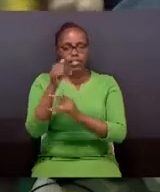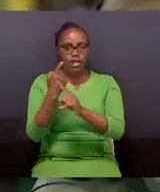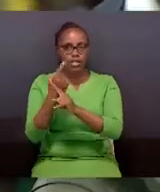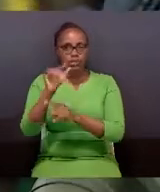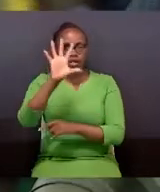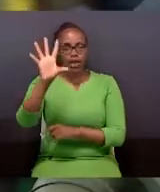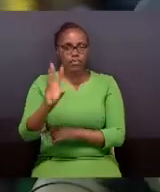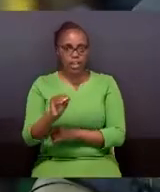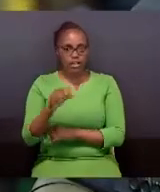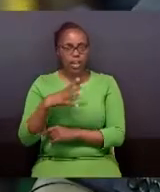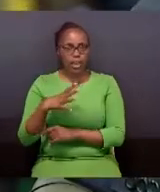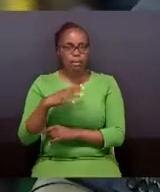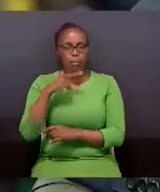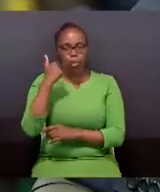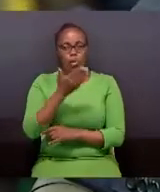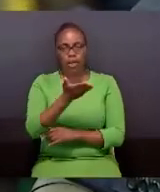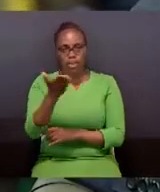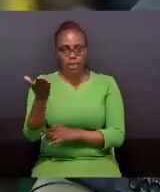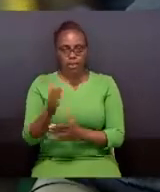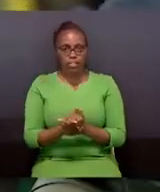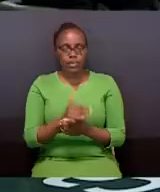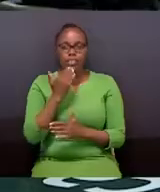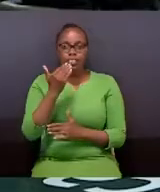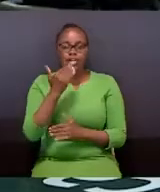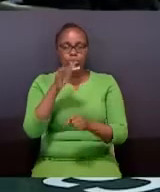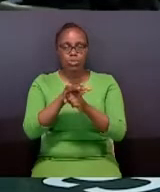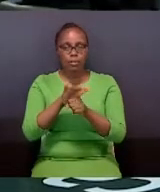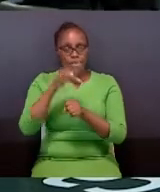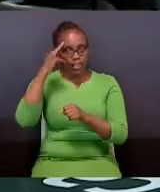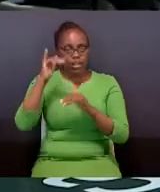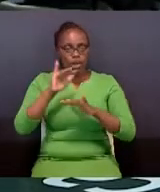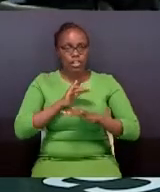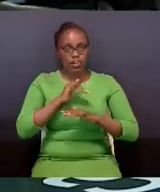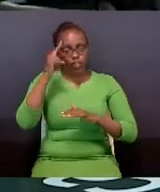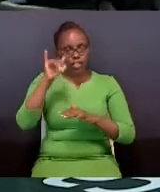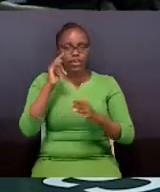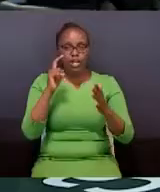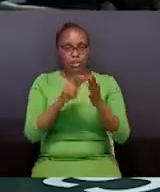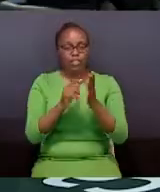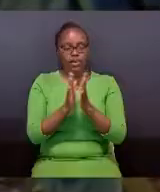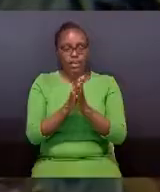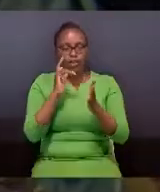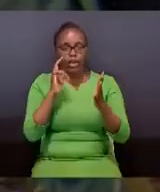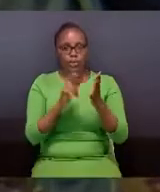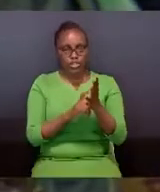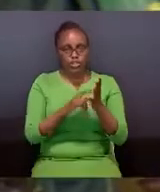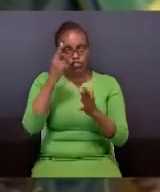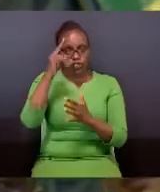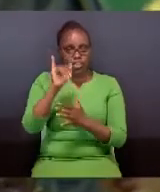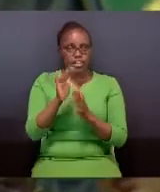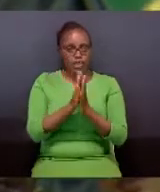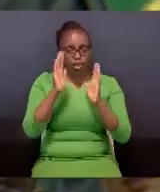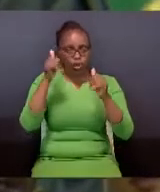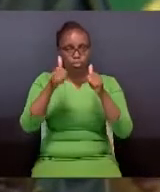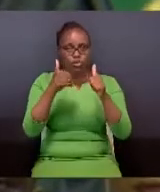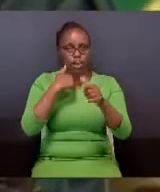actors that are out there. Thank you, sir. I think that's enough for the acknowledgement and the recognition of that and the commitment that